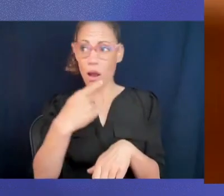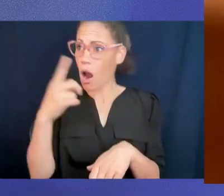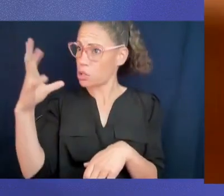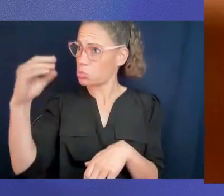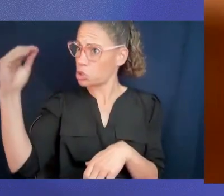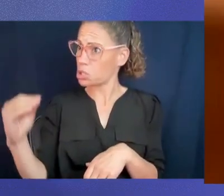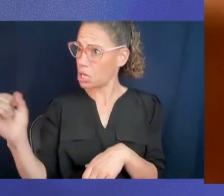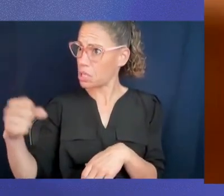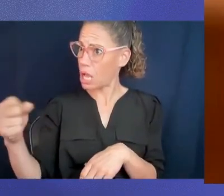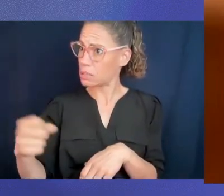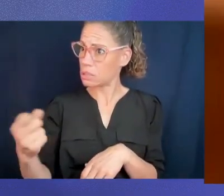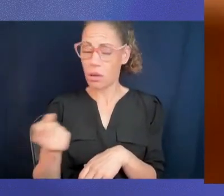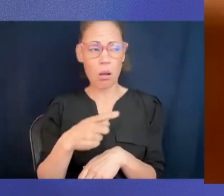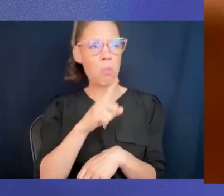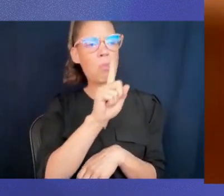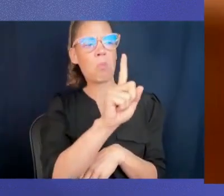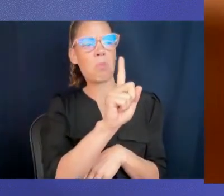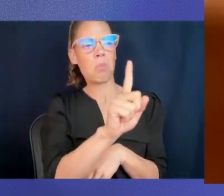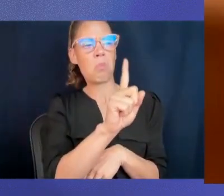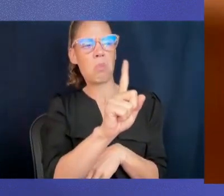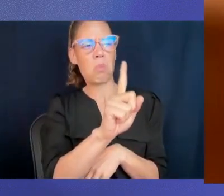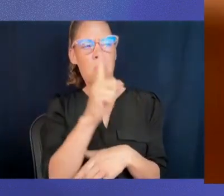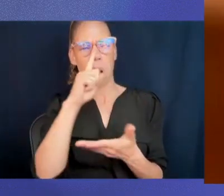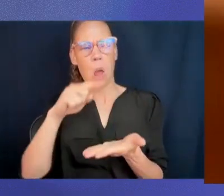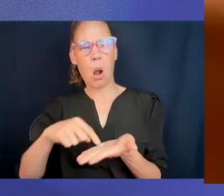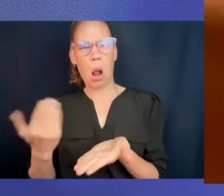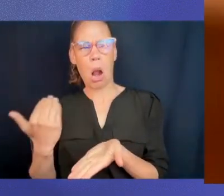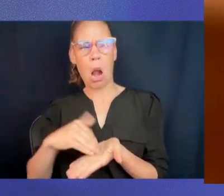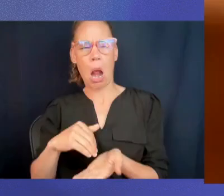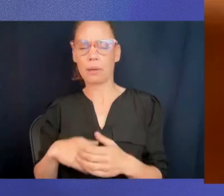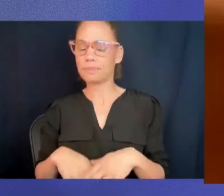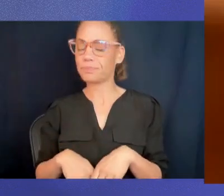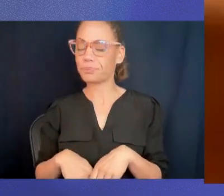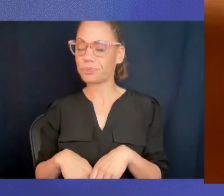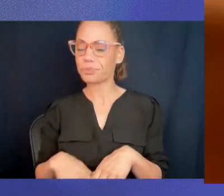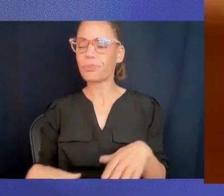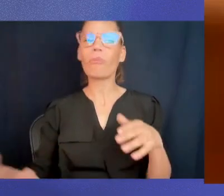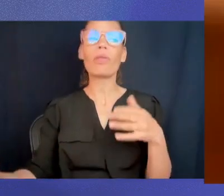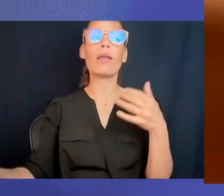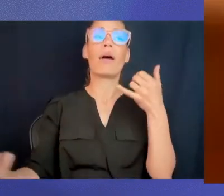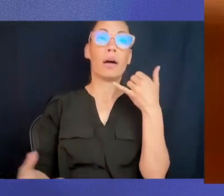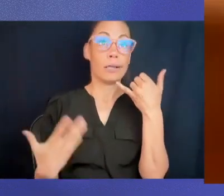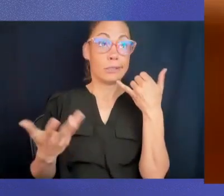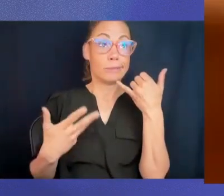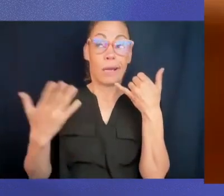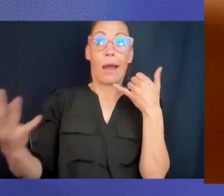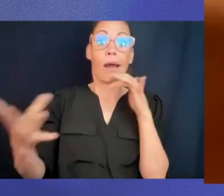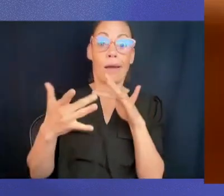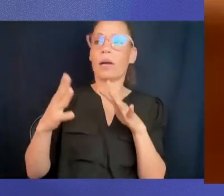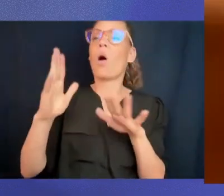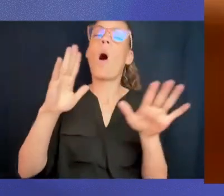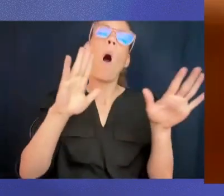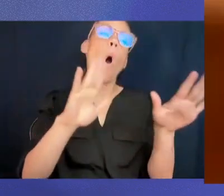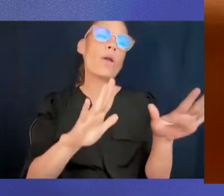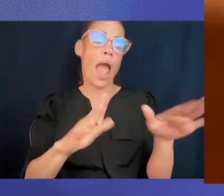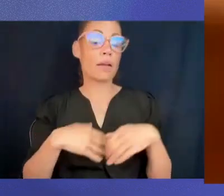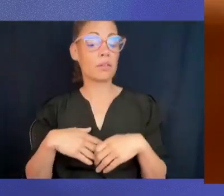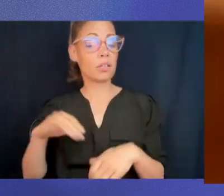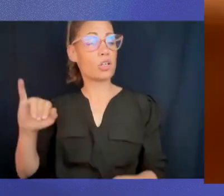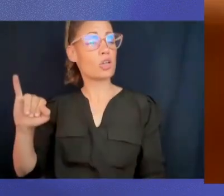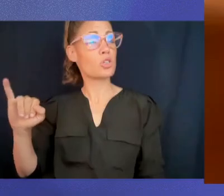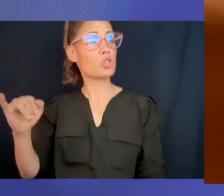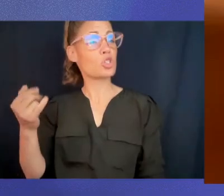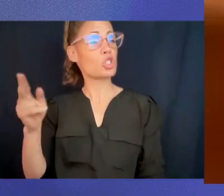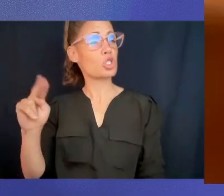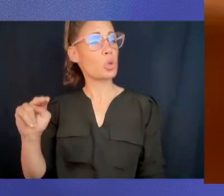look again. And he put me on hold. And then he came back with, okay, we can squeeze you in on June 22nd. I